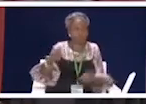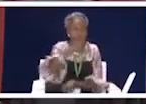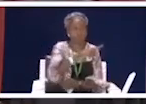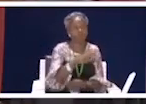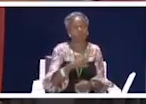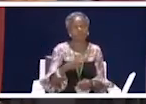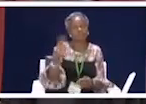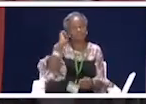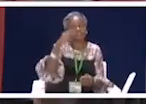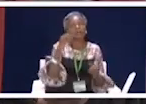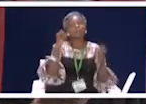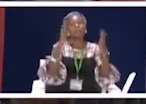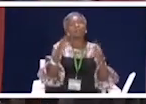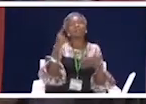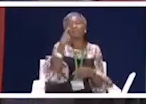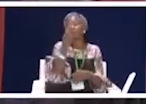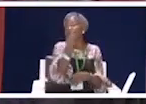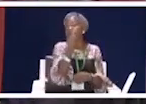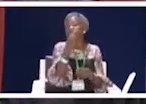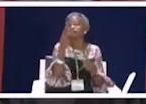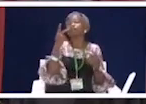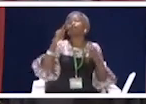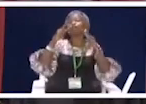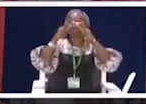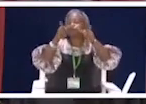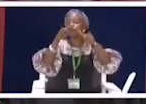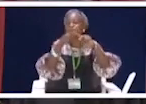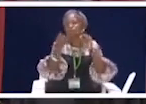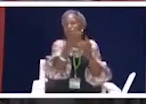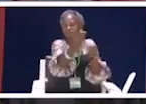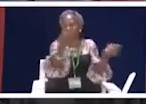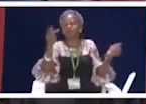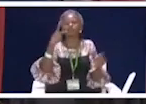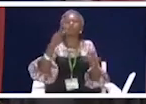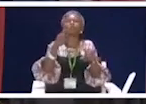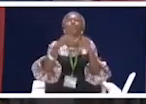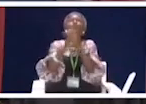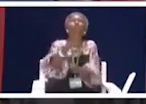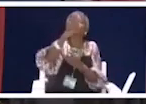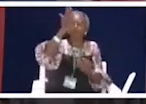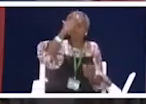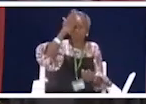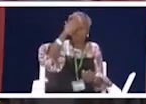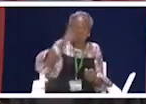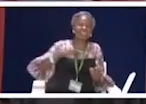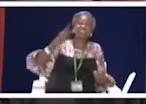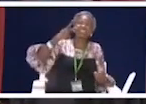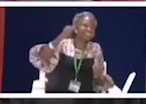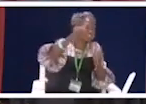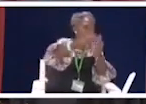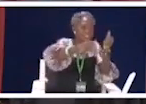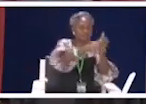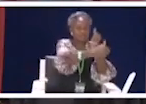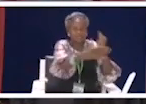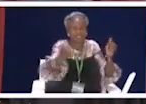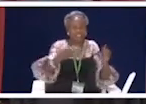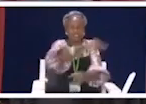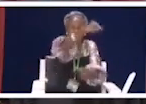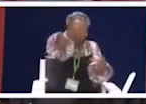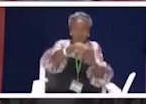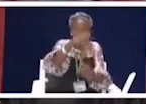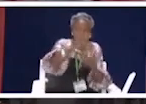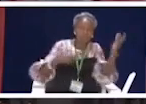many eyes look, but few eyes see. God knows, and he sees everything, including what we